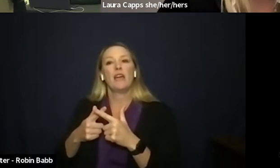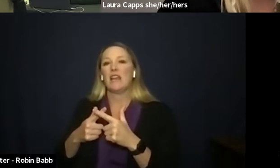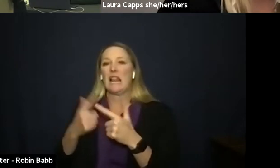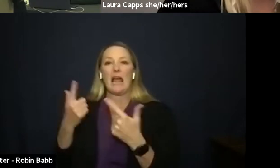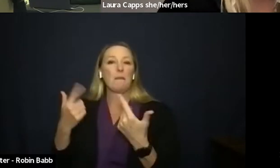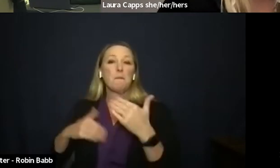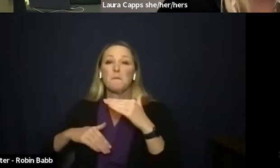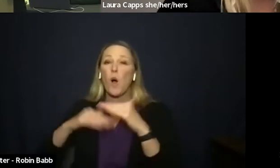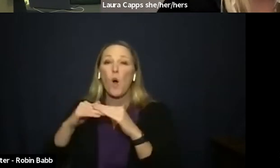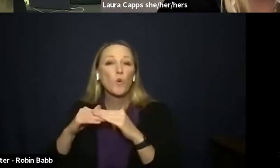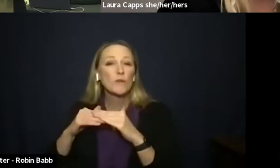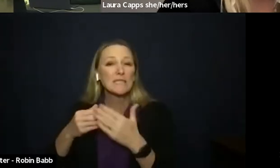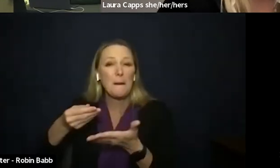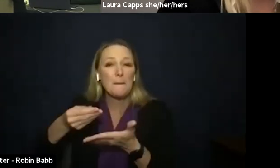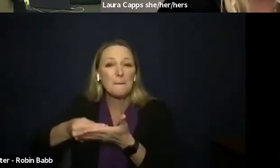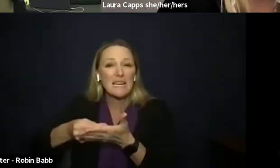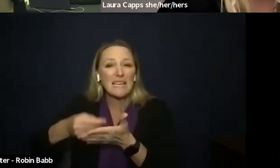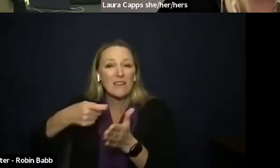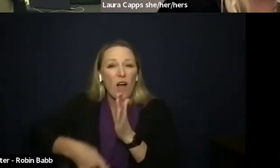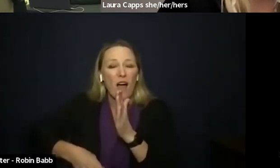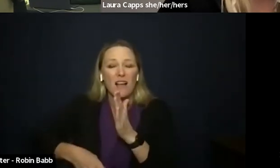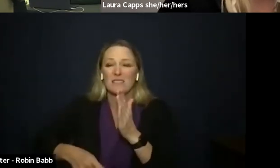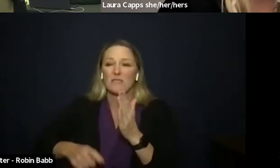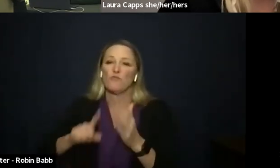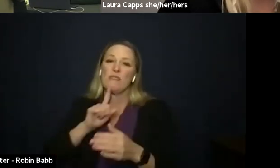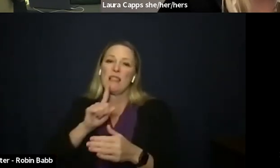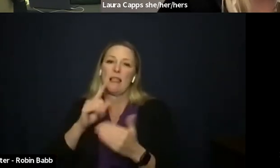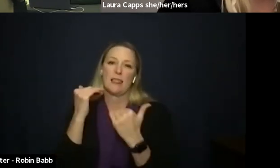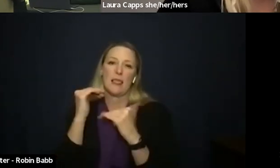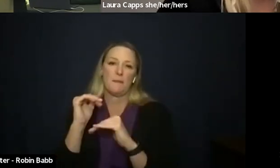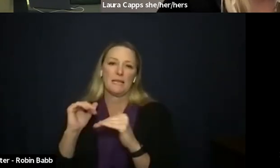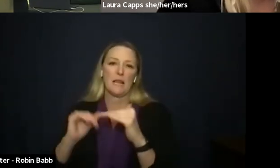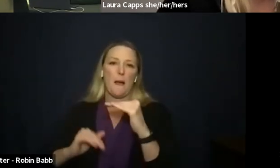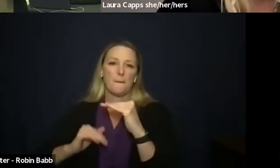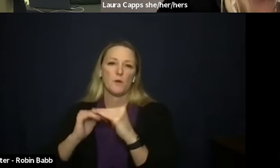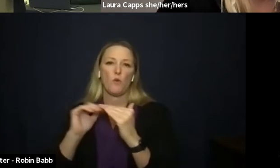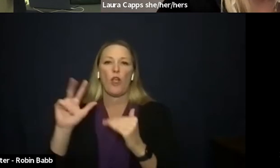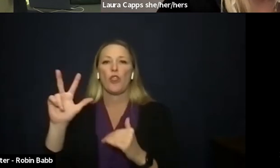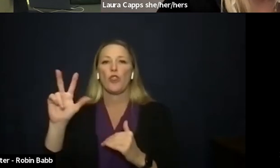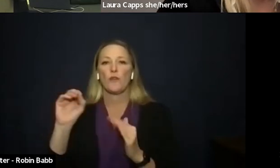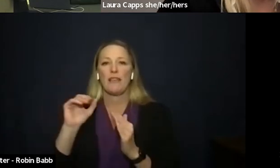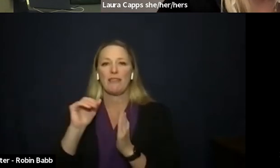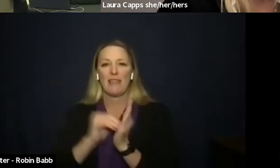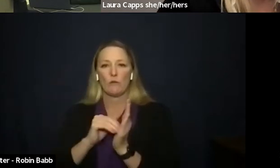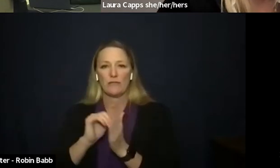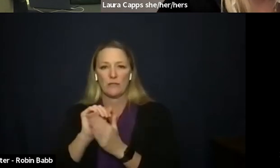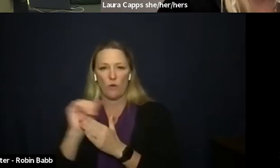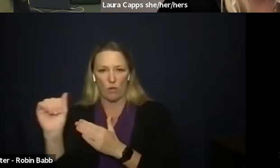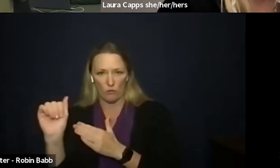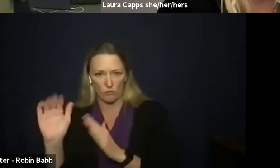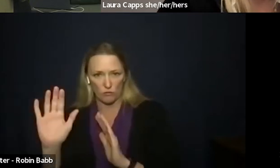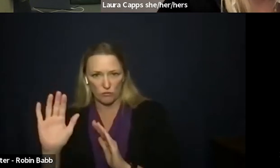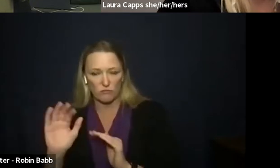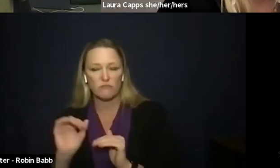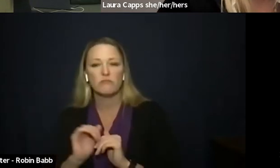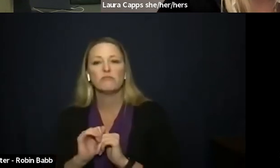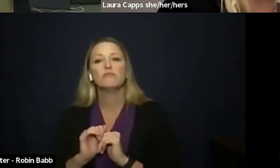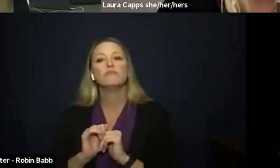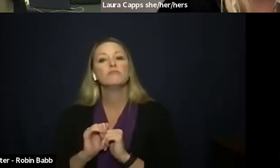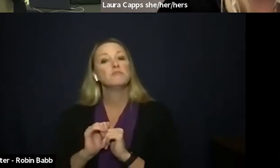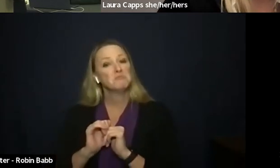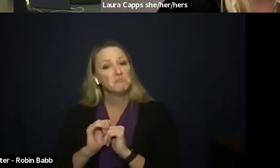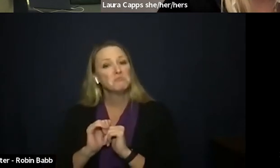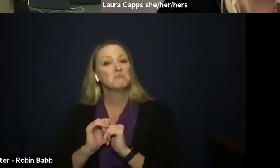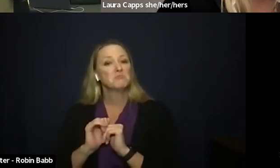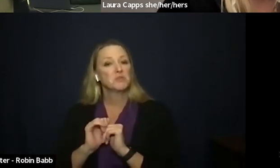dollars for attorney fees and expenses so there's a way in which that kind of